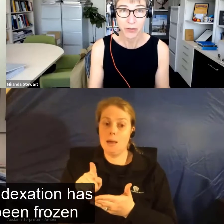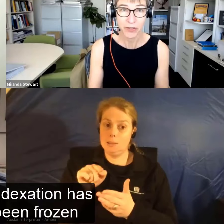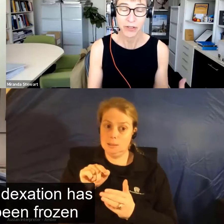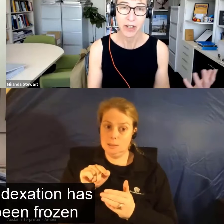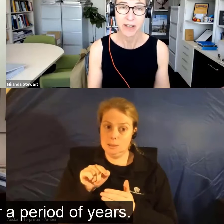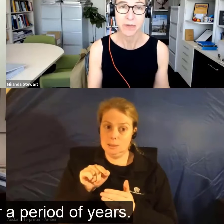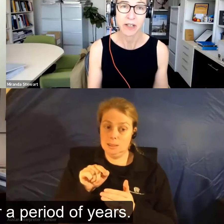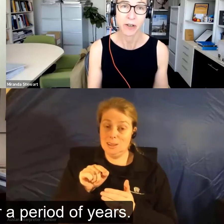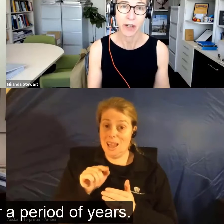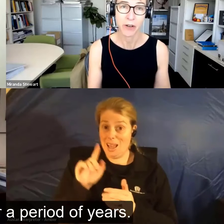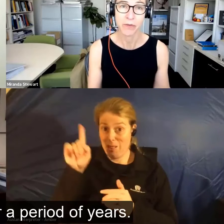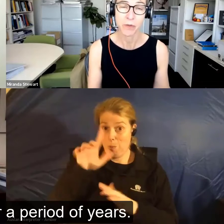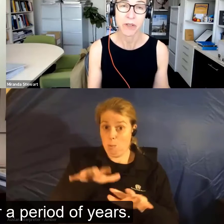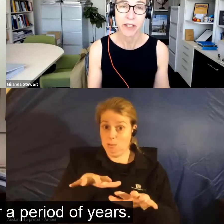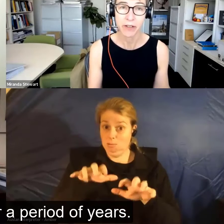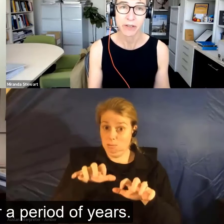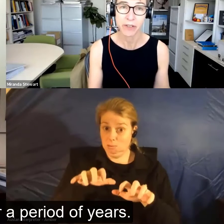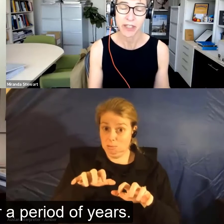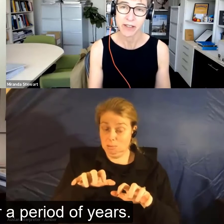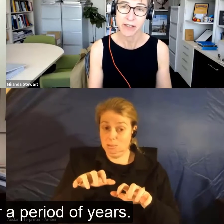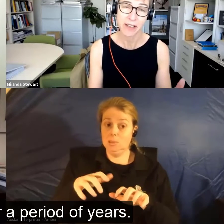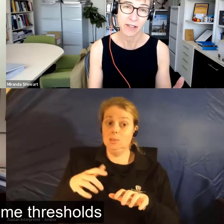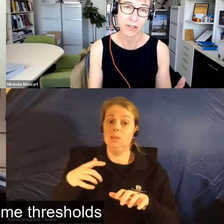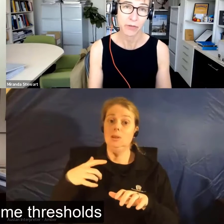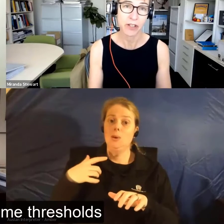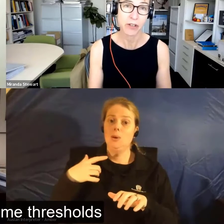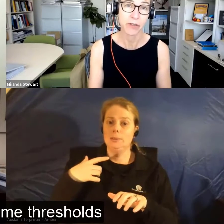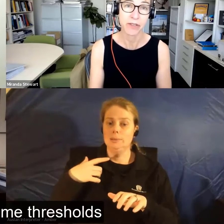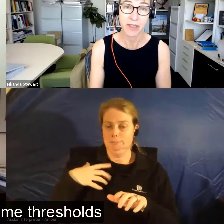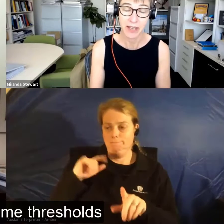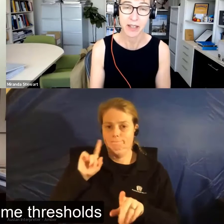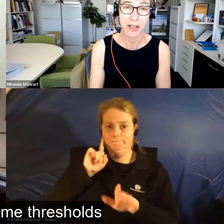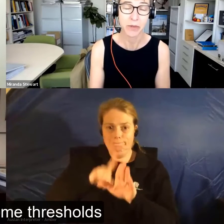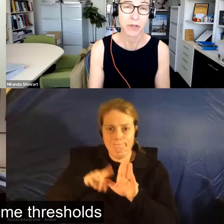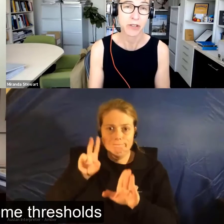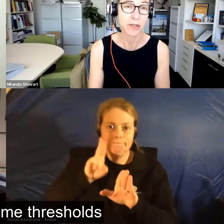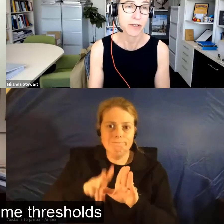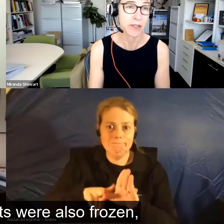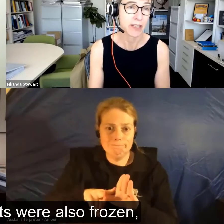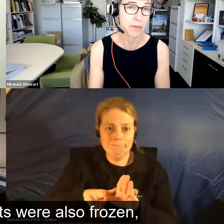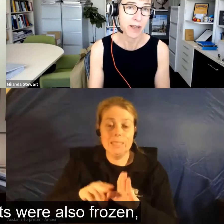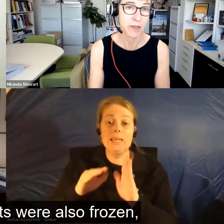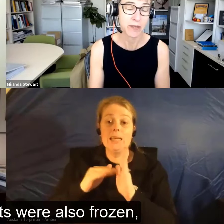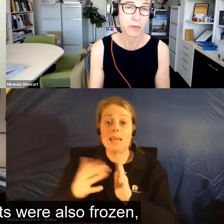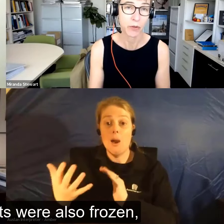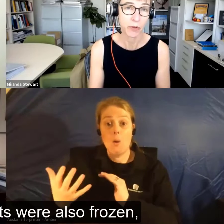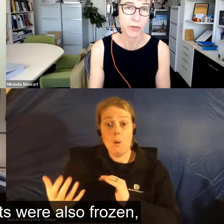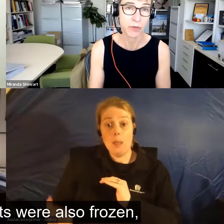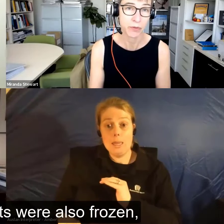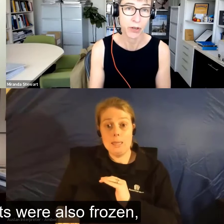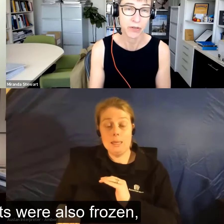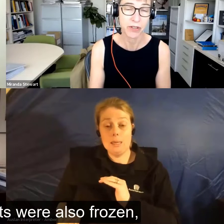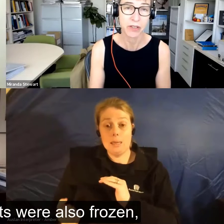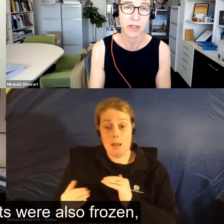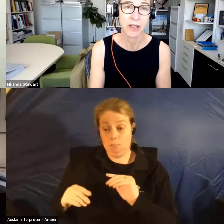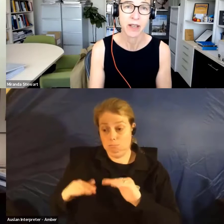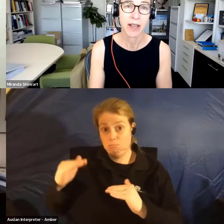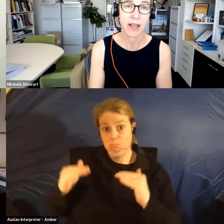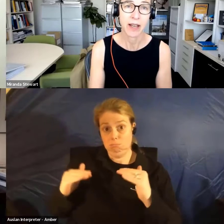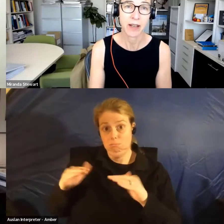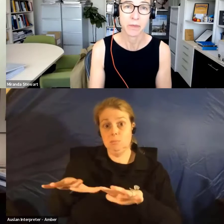been frozen, as we know, over a period of years, and the income thresholds for these payments were also